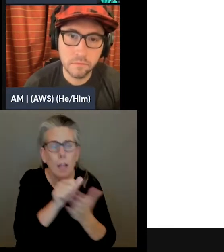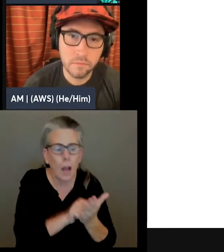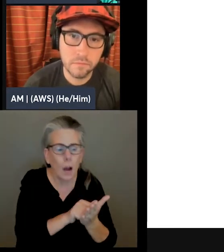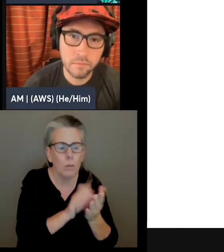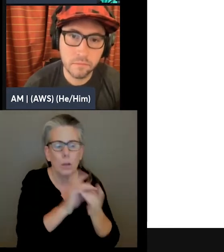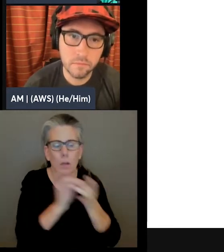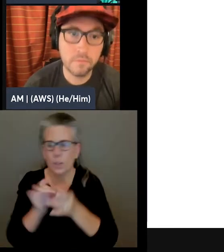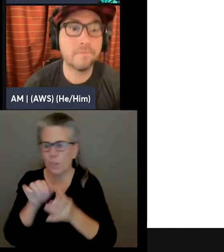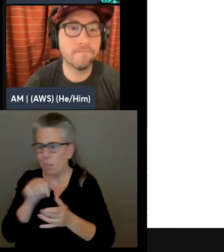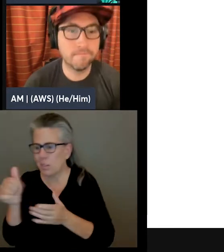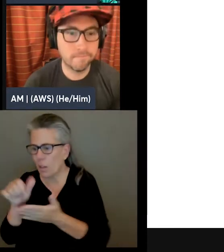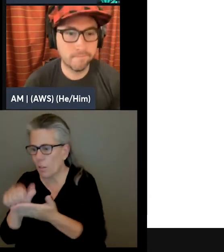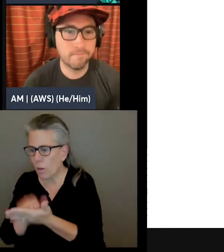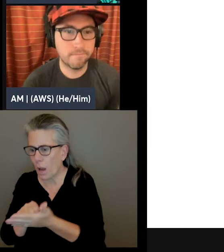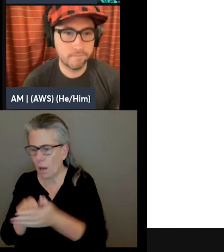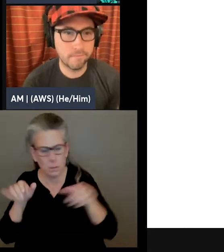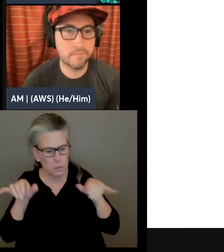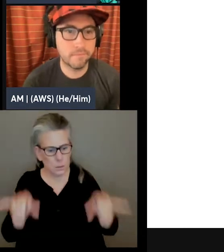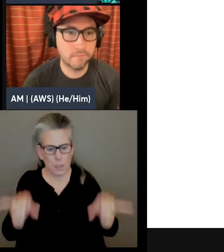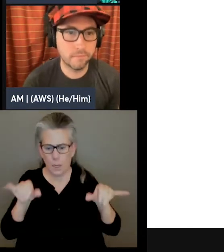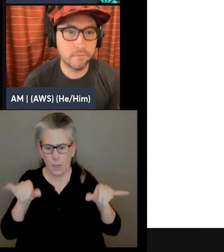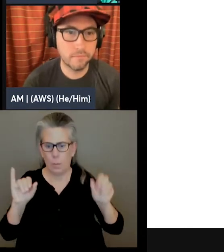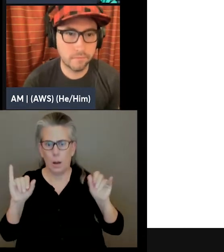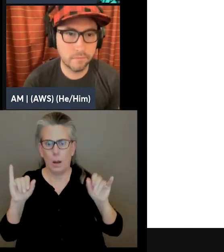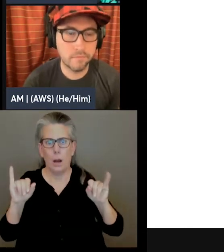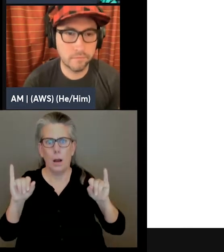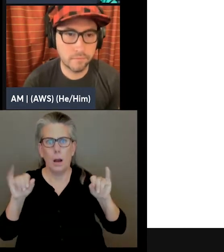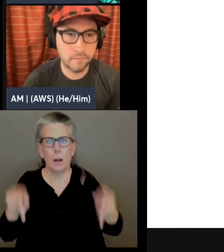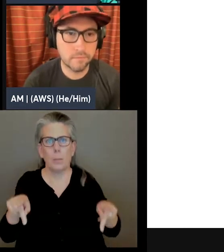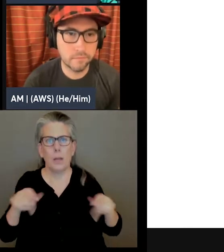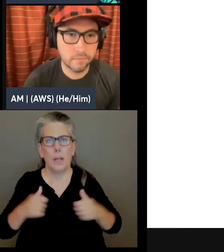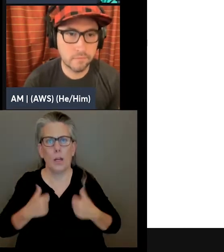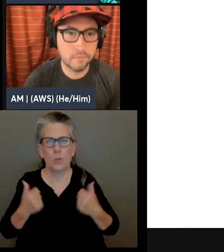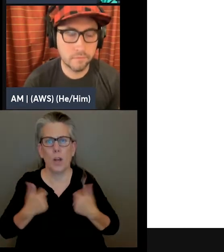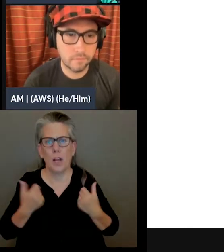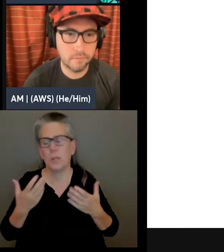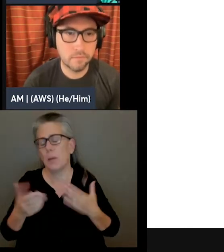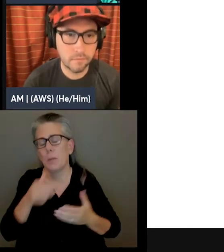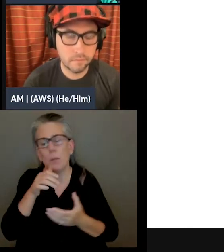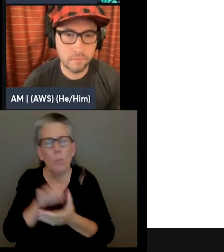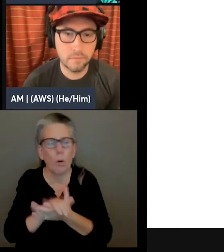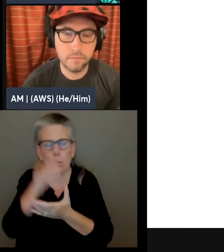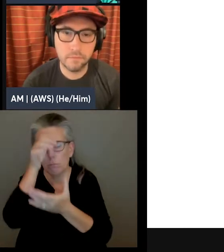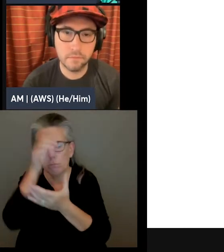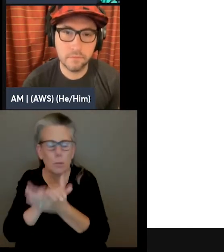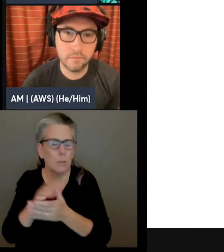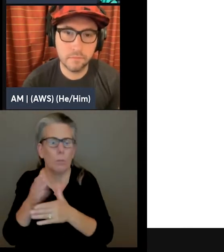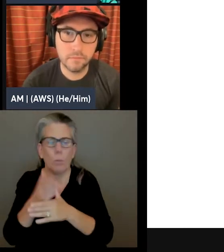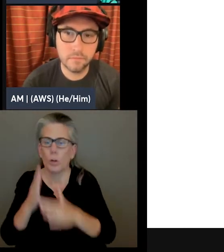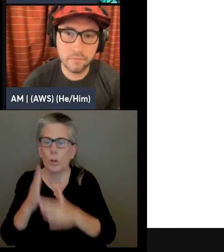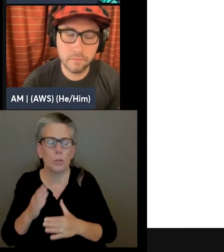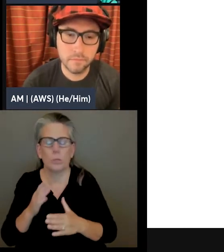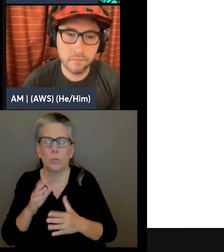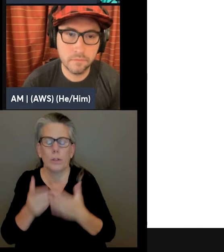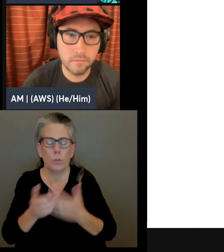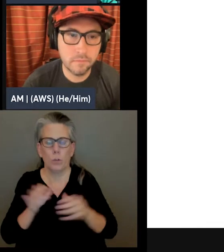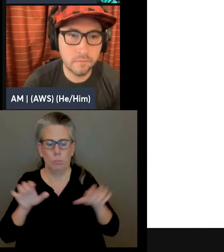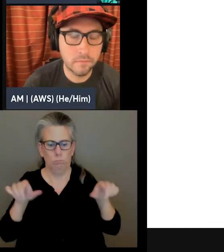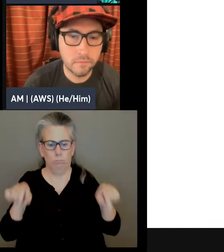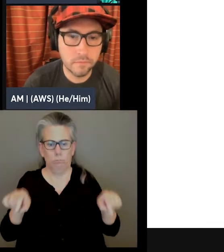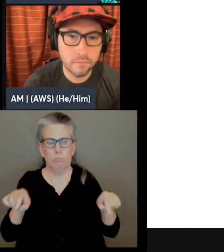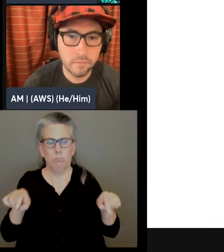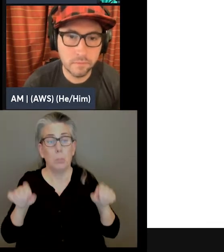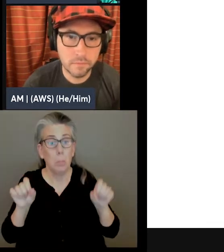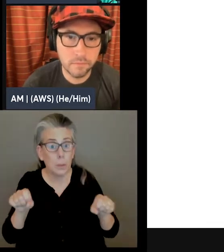uses the same IP address. Maybe it's your partner, your wife, your husband, your spouse, your kids, something like that. It's connected to this account